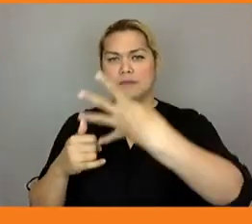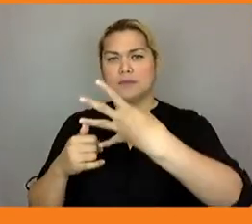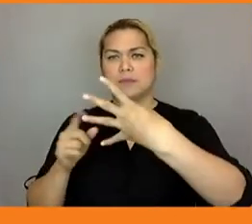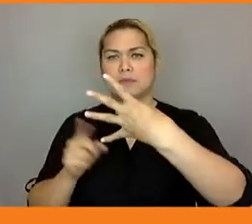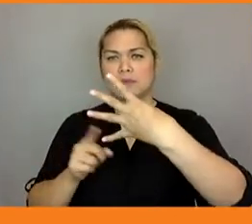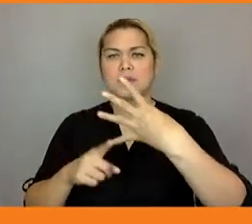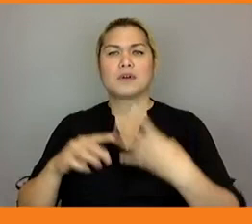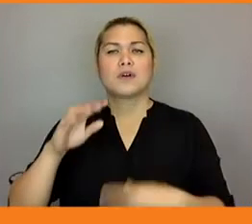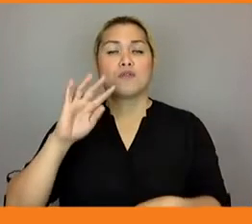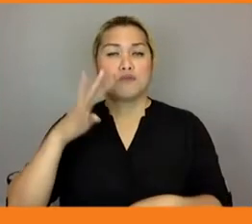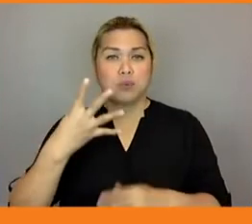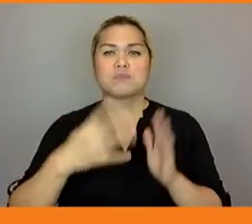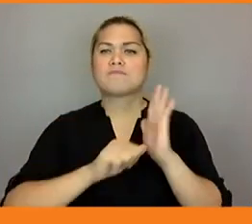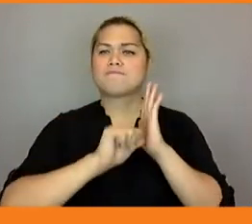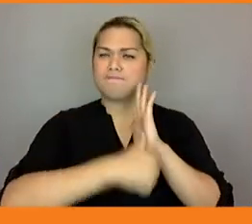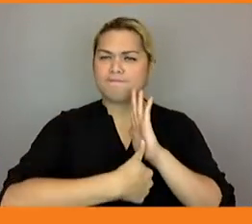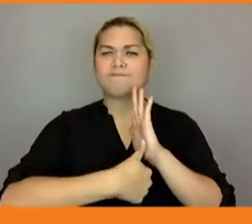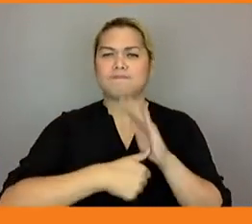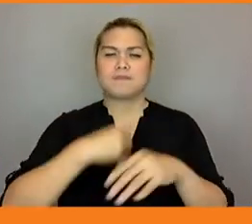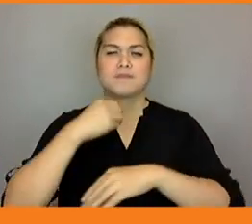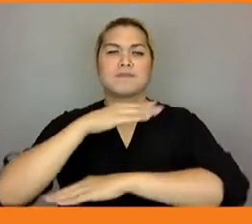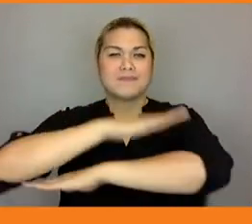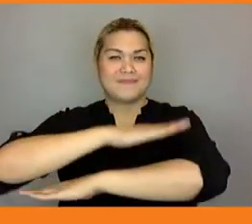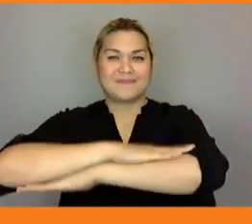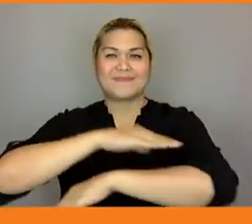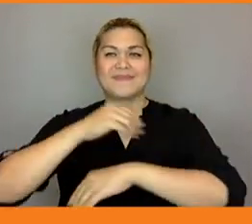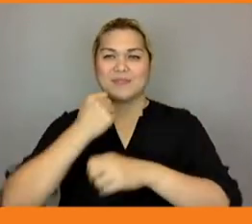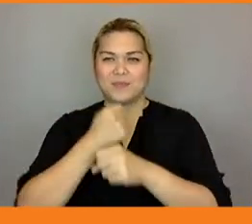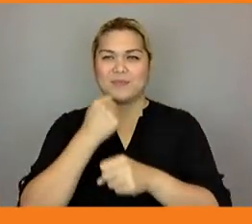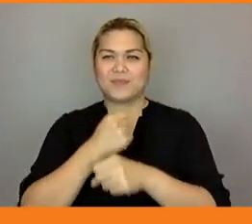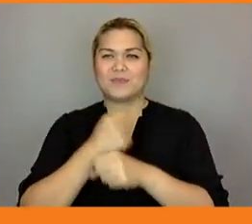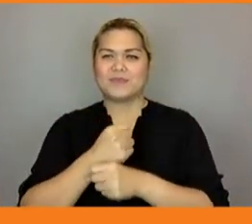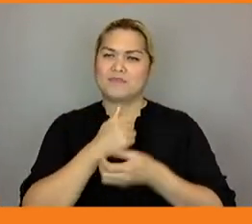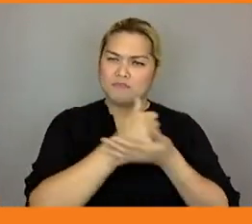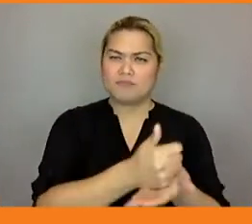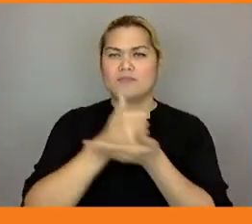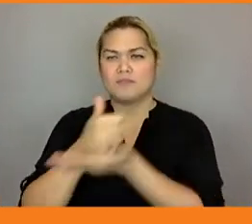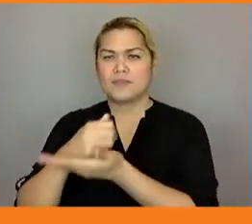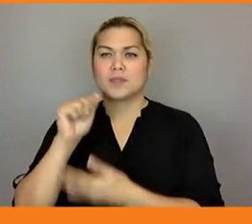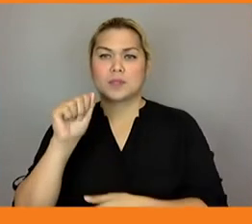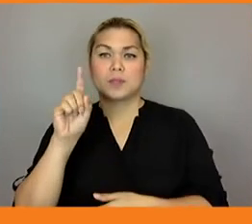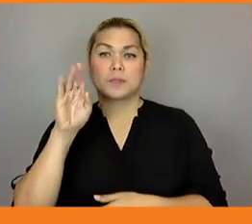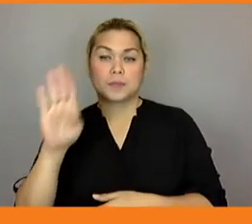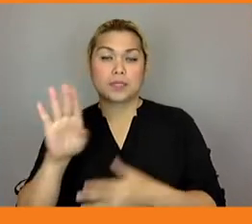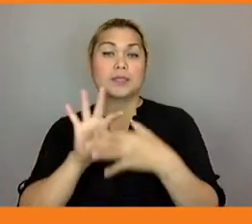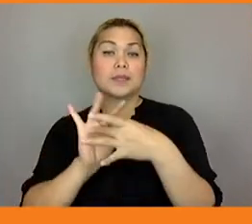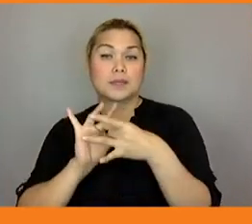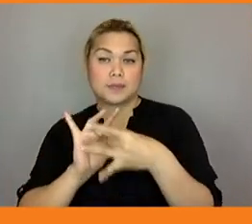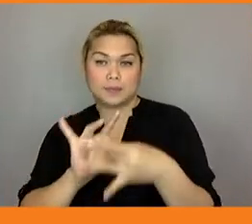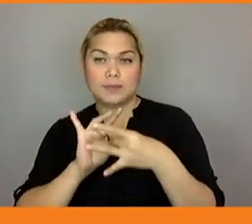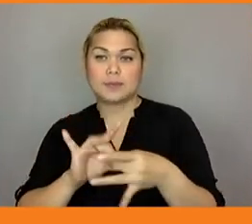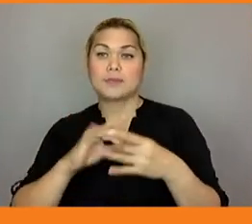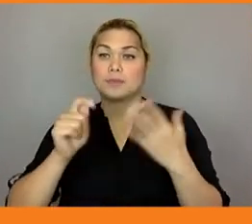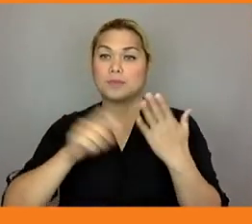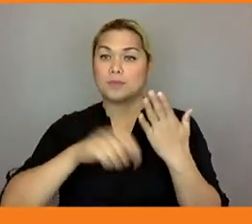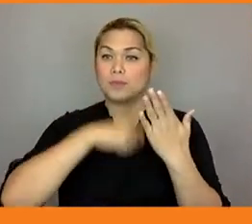desk in the ADB for coordination for projects on decent work and labor rights,